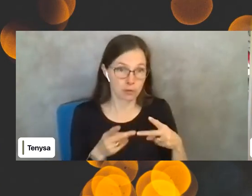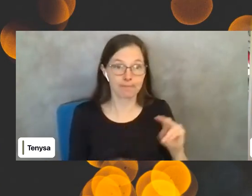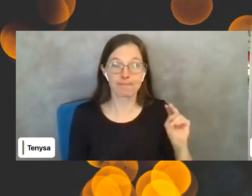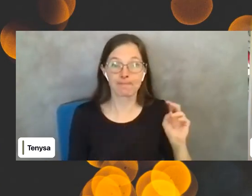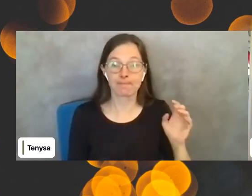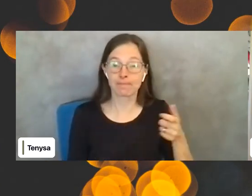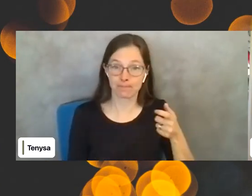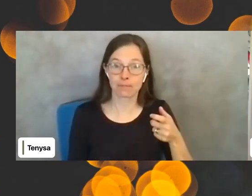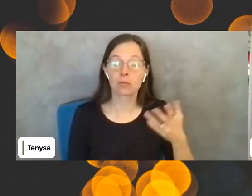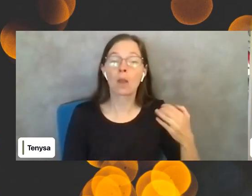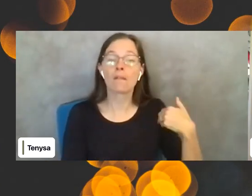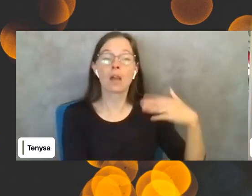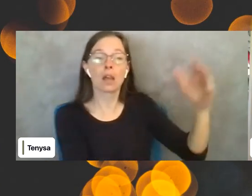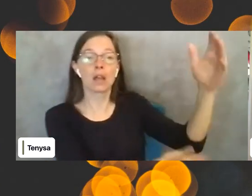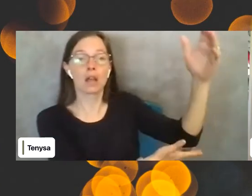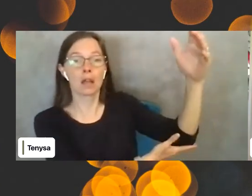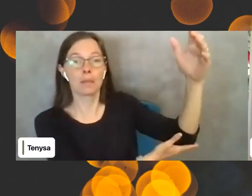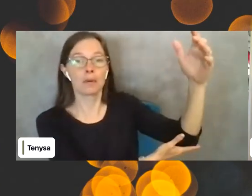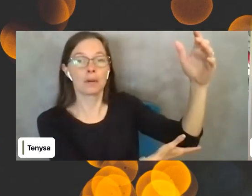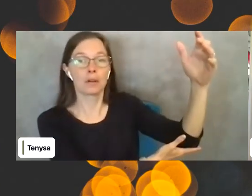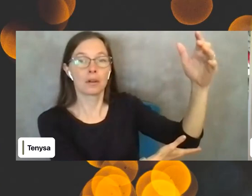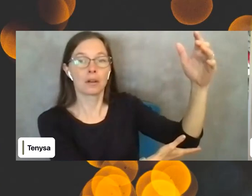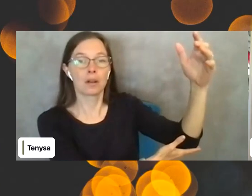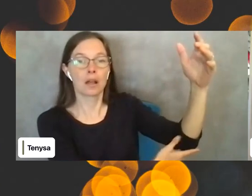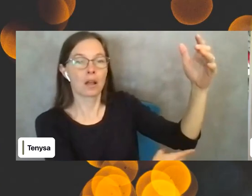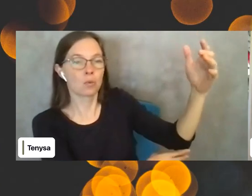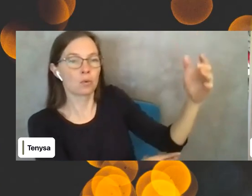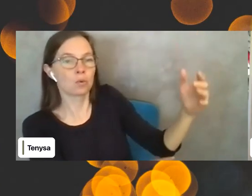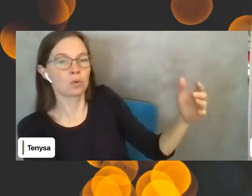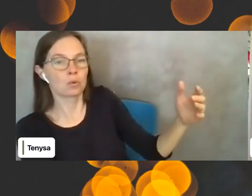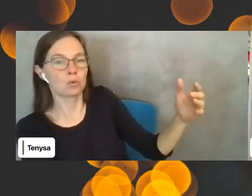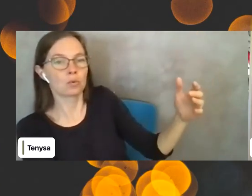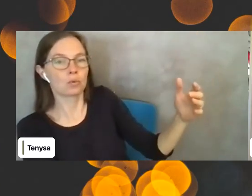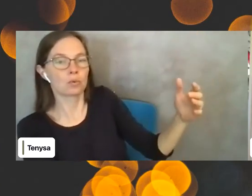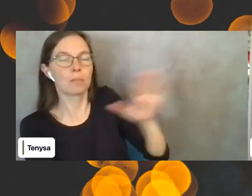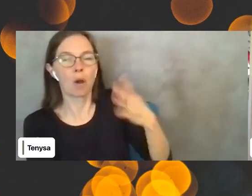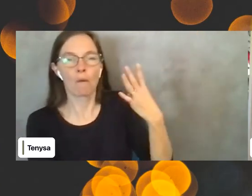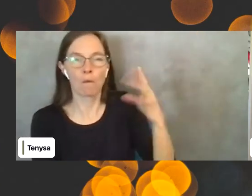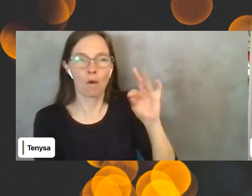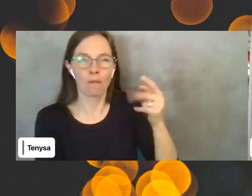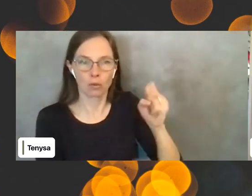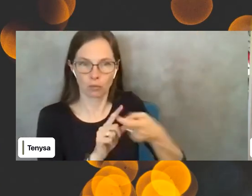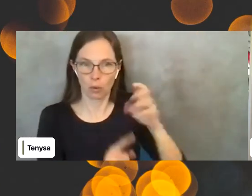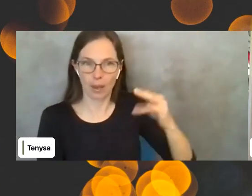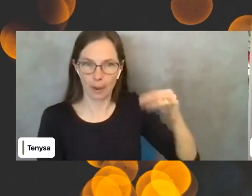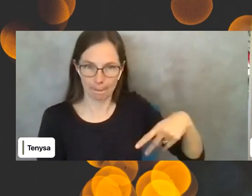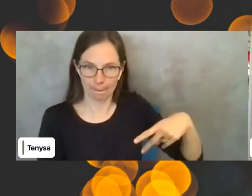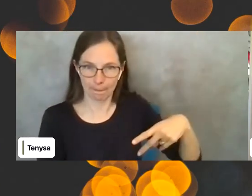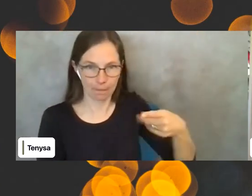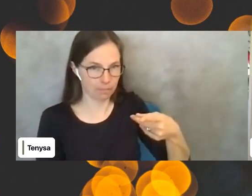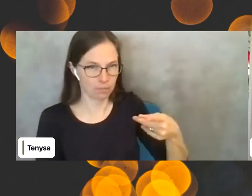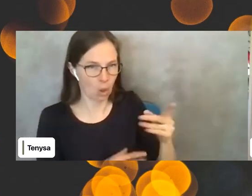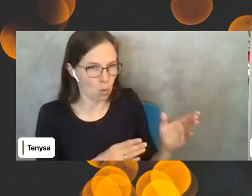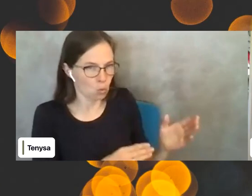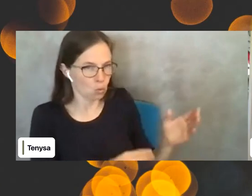elbow about like 4 fingers away from your hip. So this is kind of how it looks like from the side.